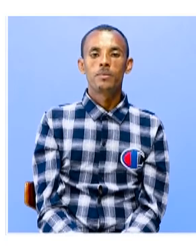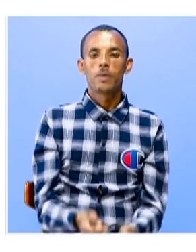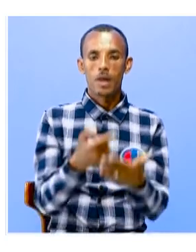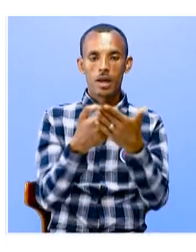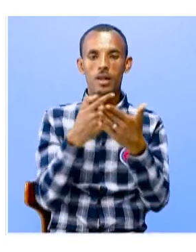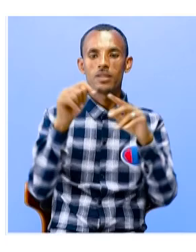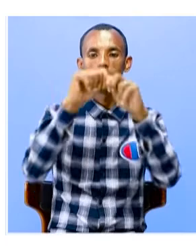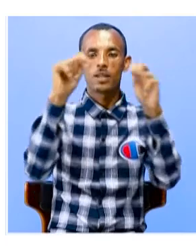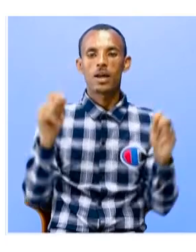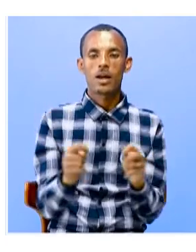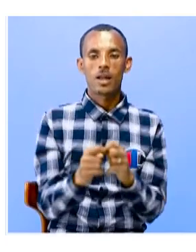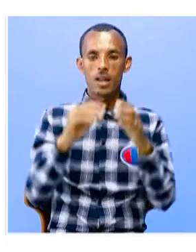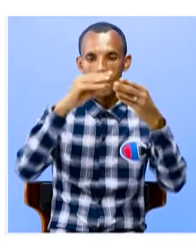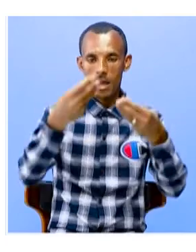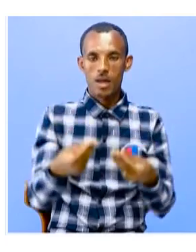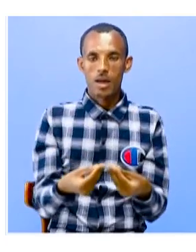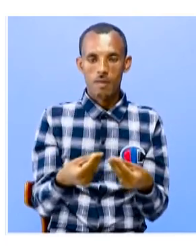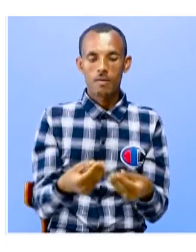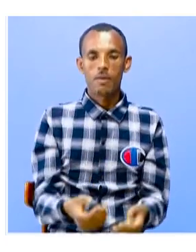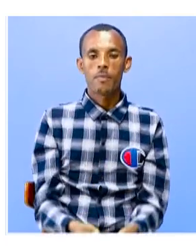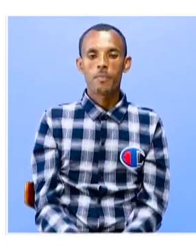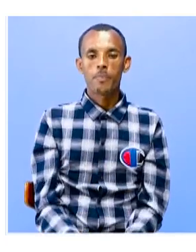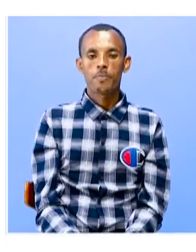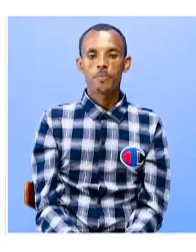Here the triangle is given.